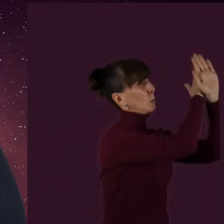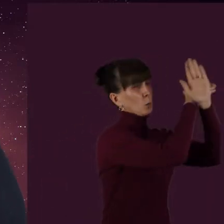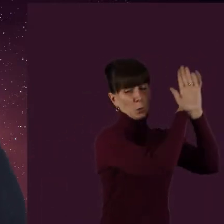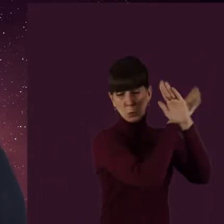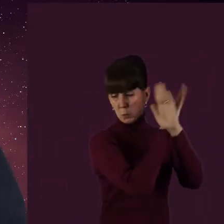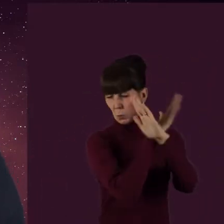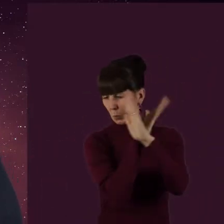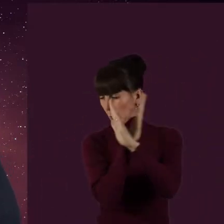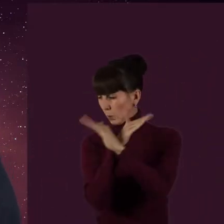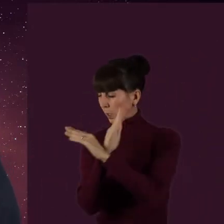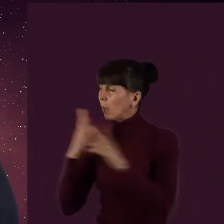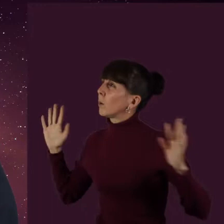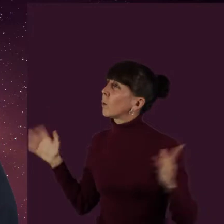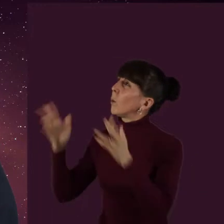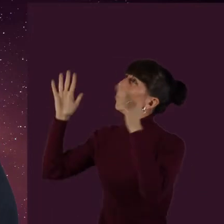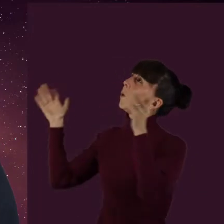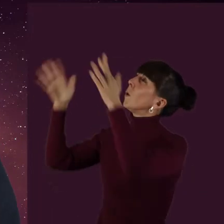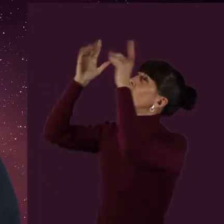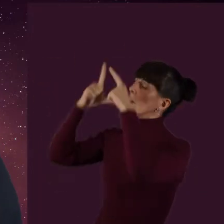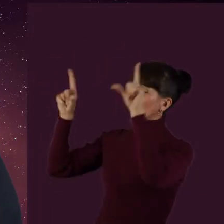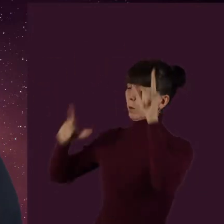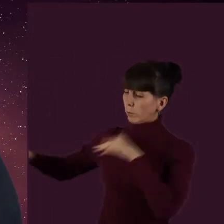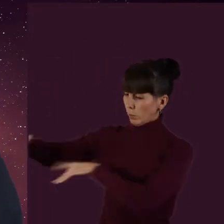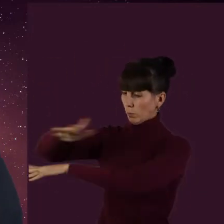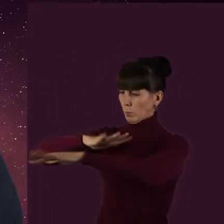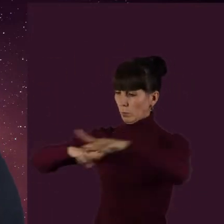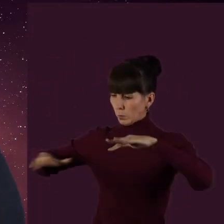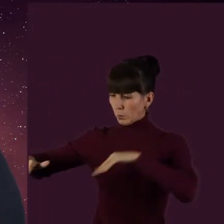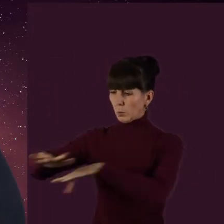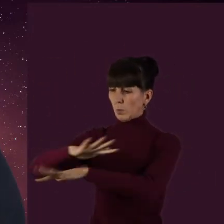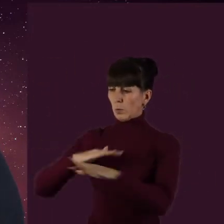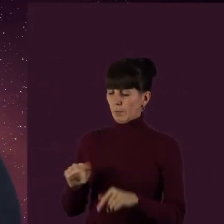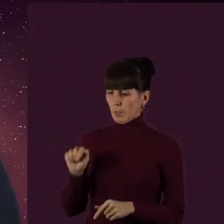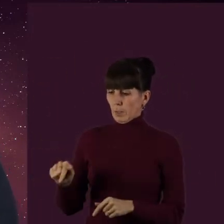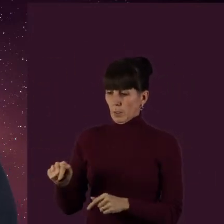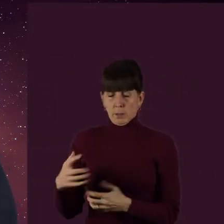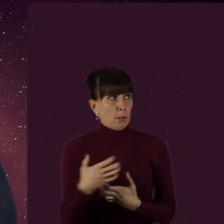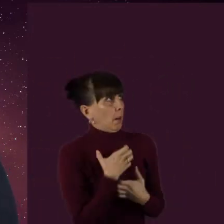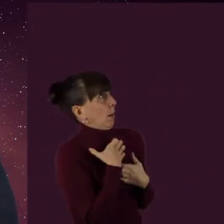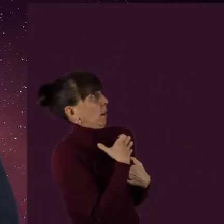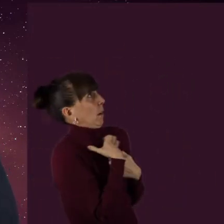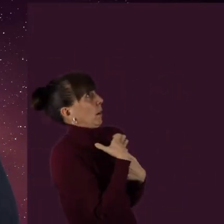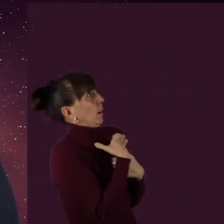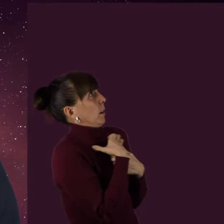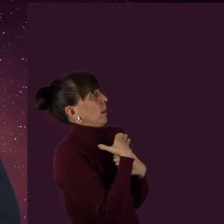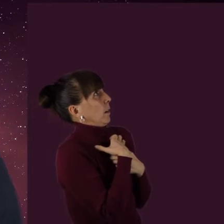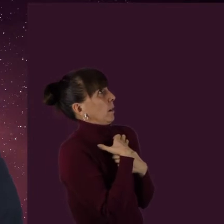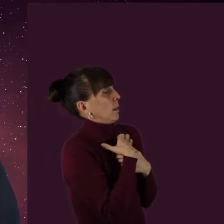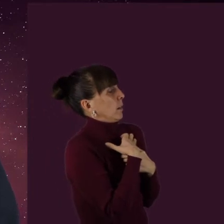Lord appeared to them, and the glory of the Lord shone around them, and they were terrified.